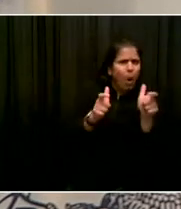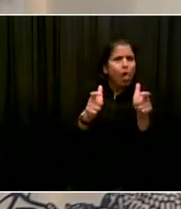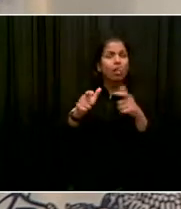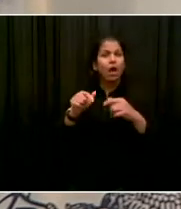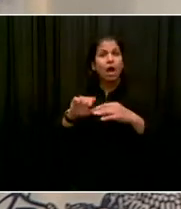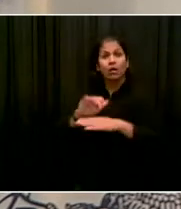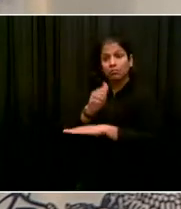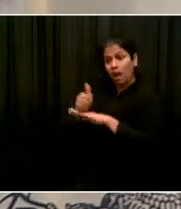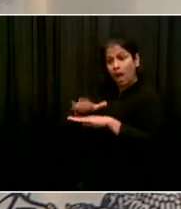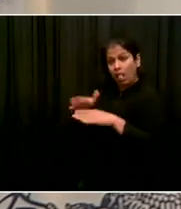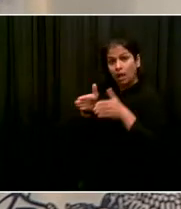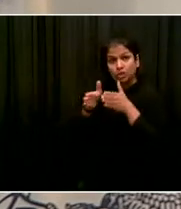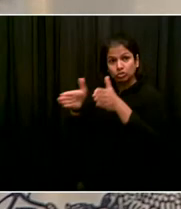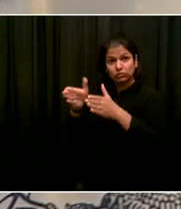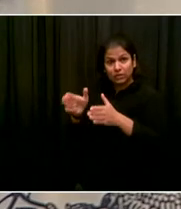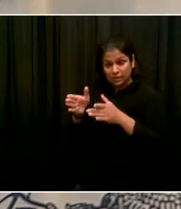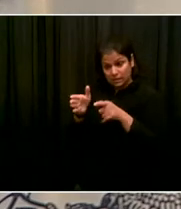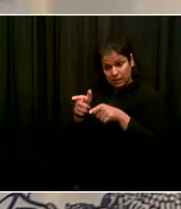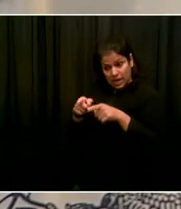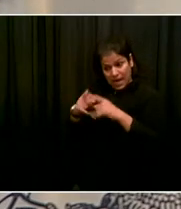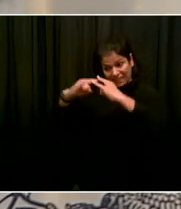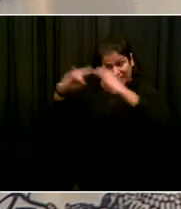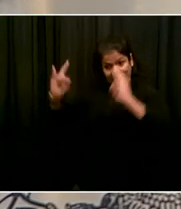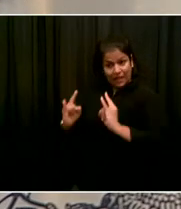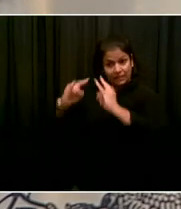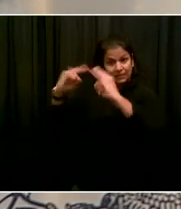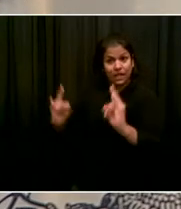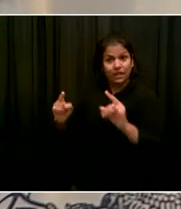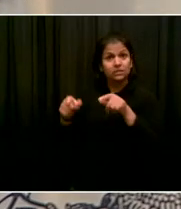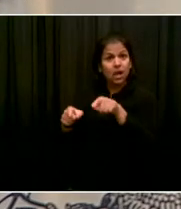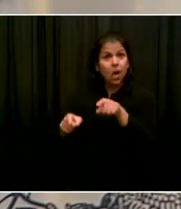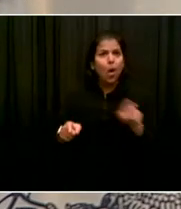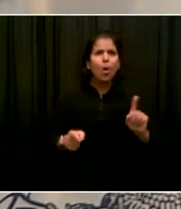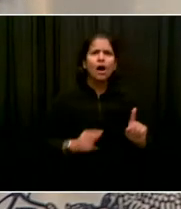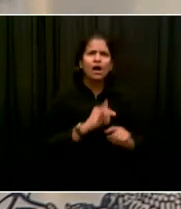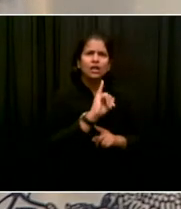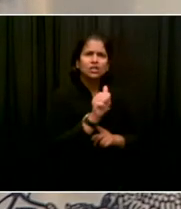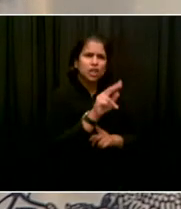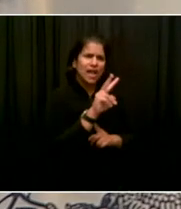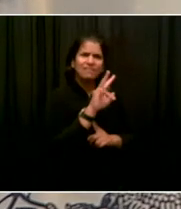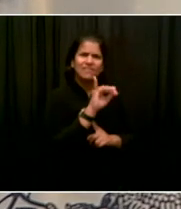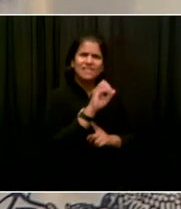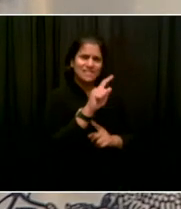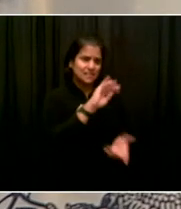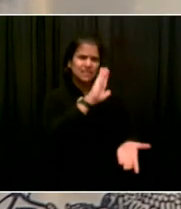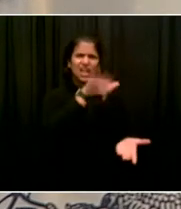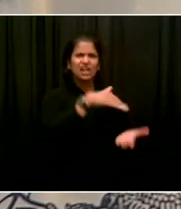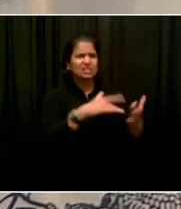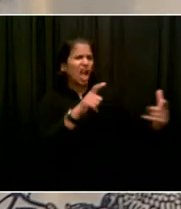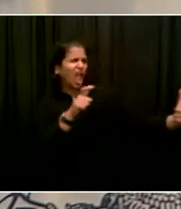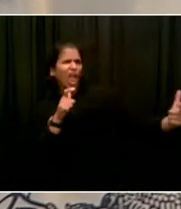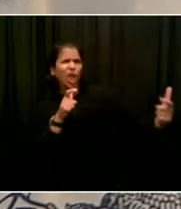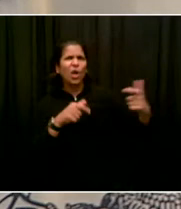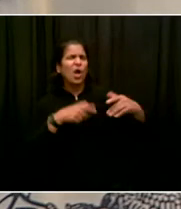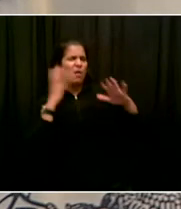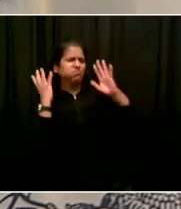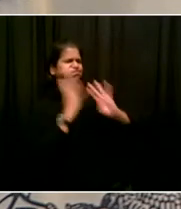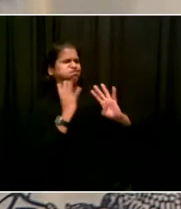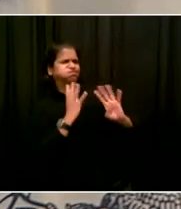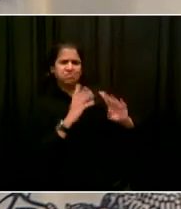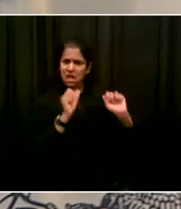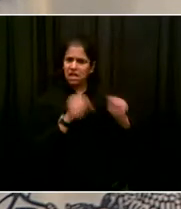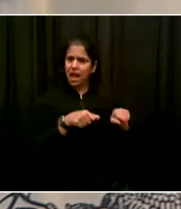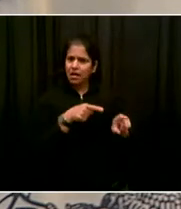to Jeff Zients' team, and we'll see if he has any update on that. We are waiting for more